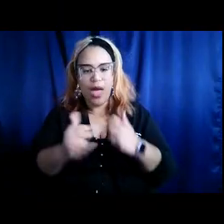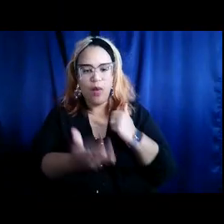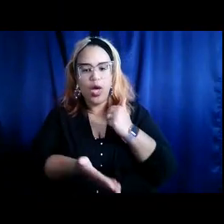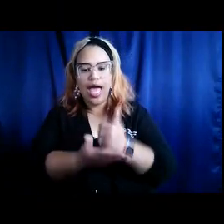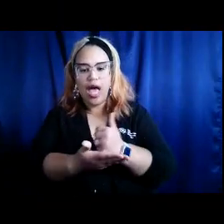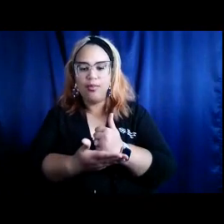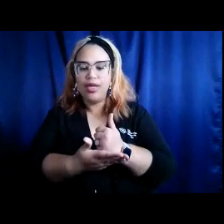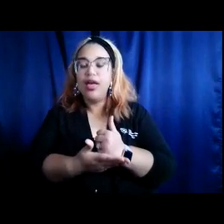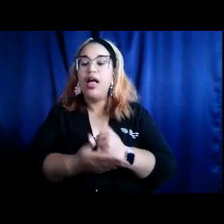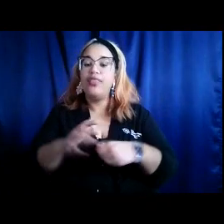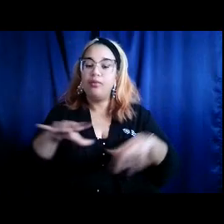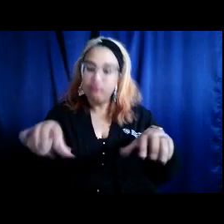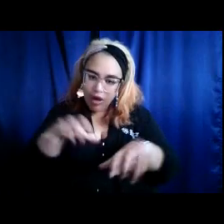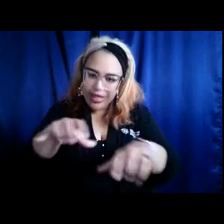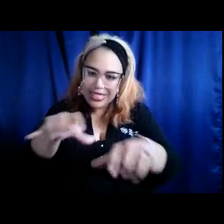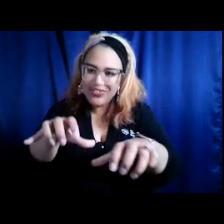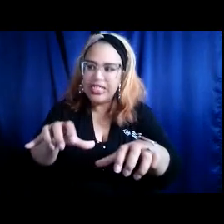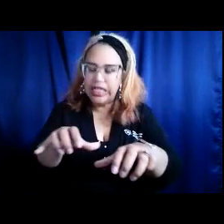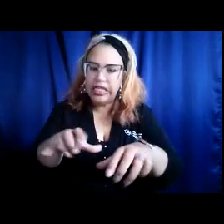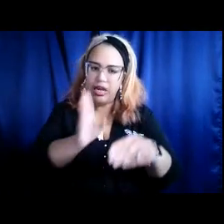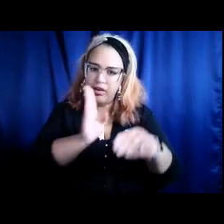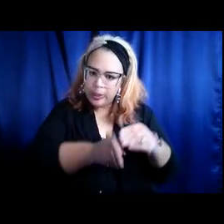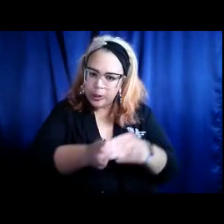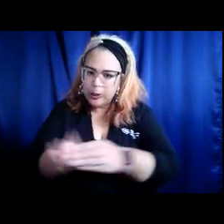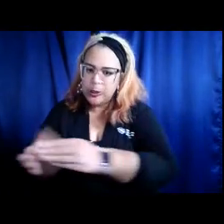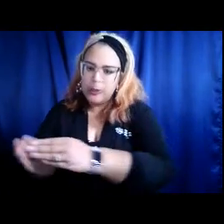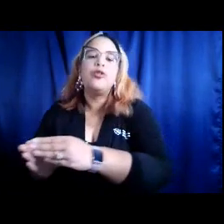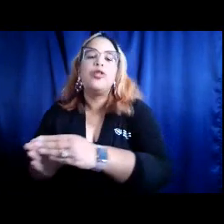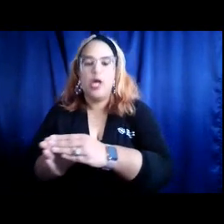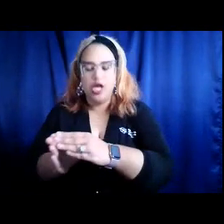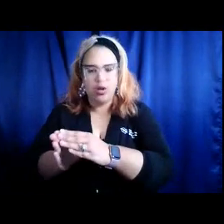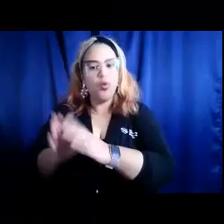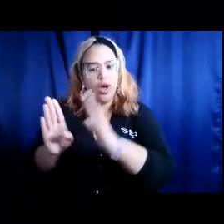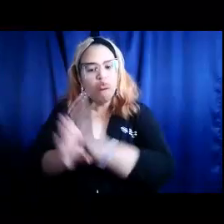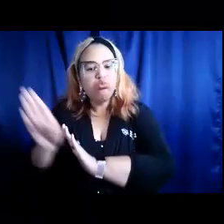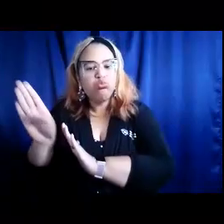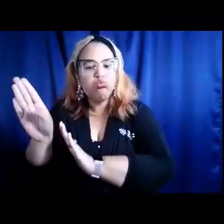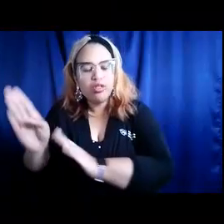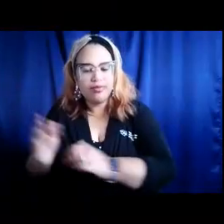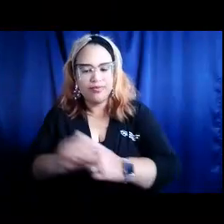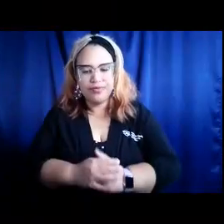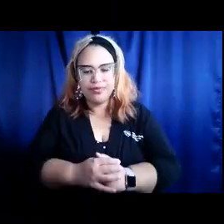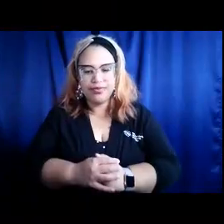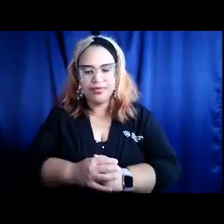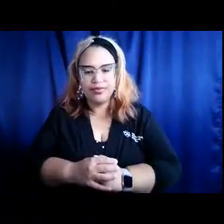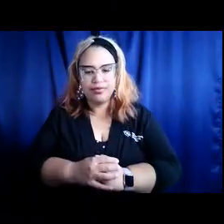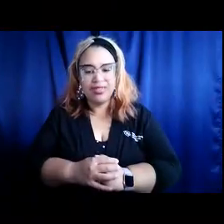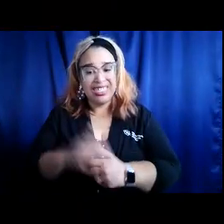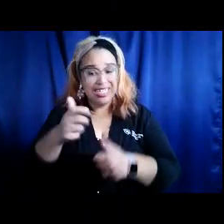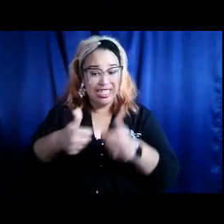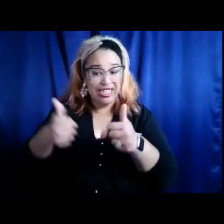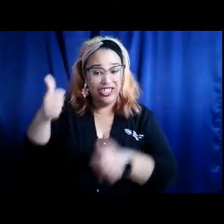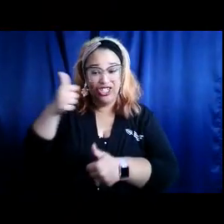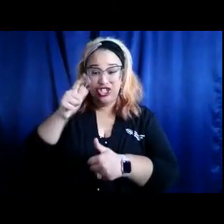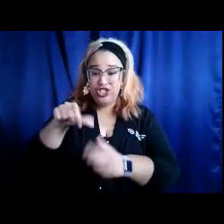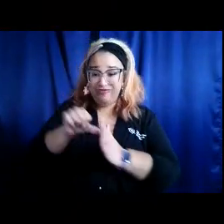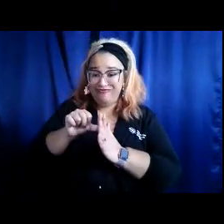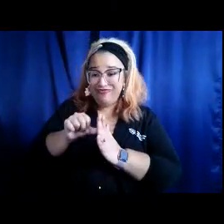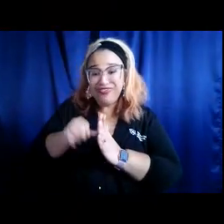can emphasize how disability inclusion supports organizational goals and long-term success. And it is not a